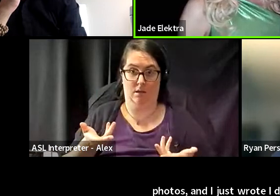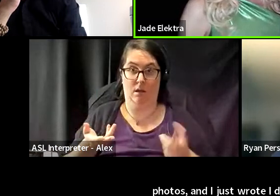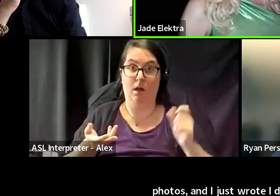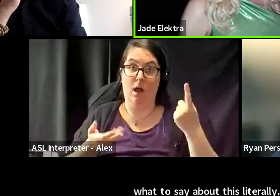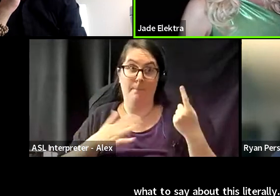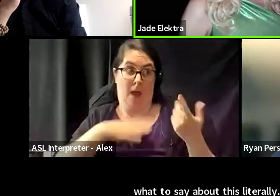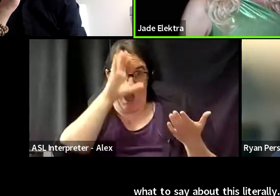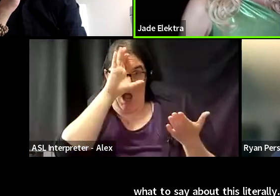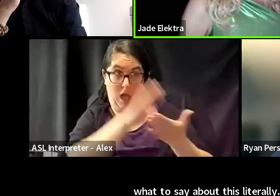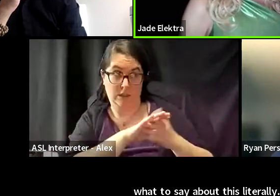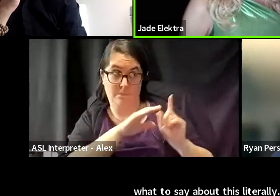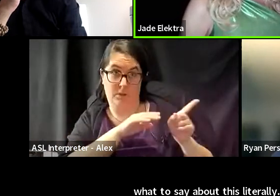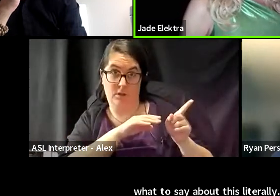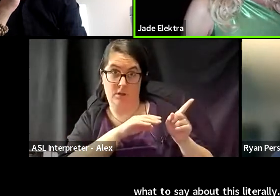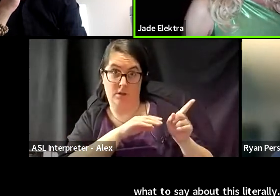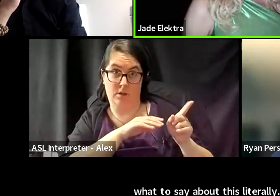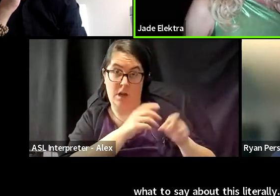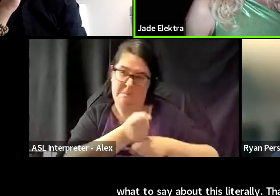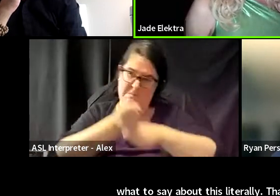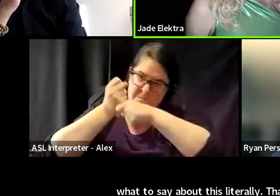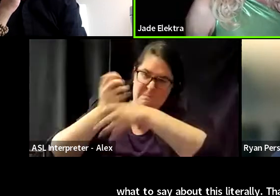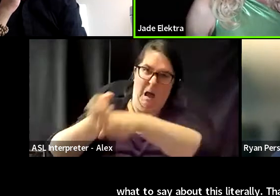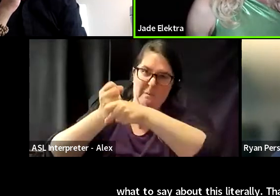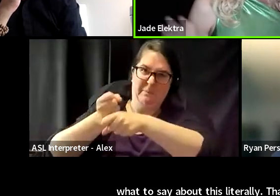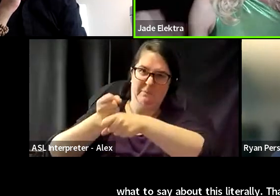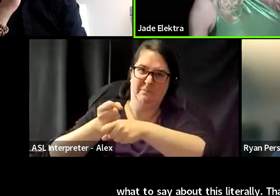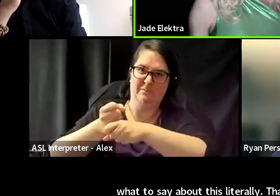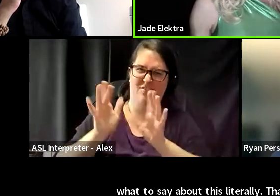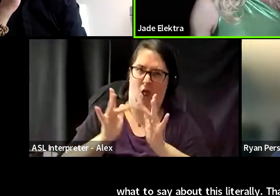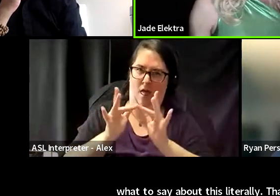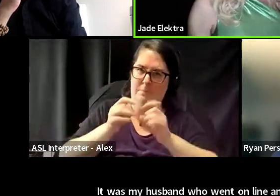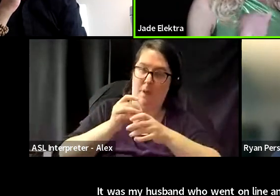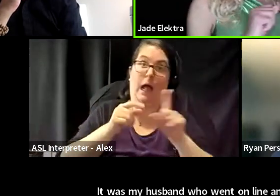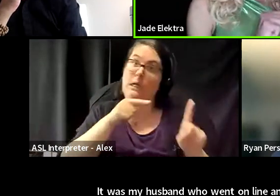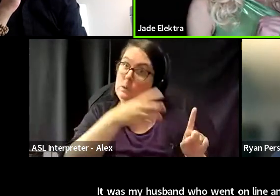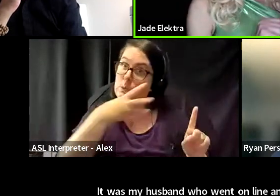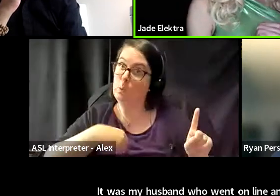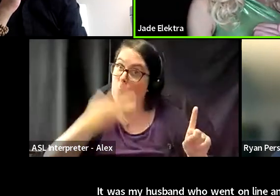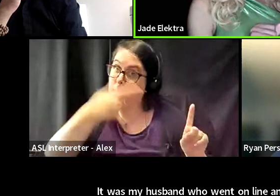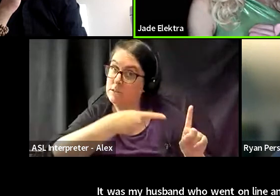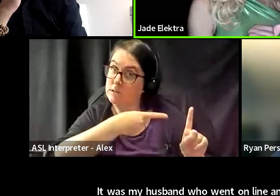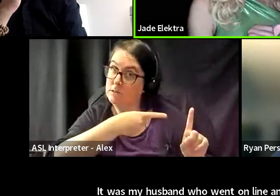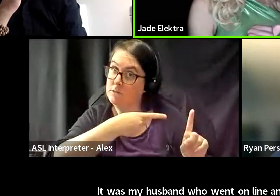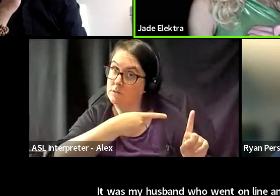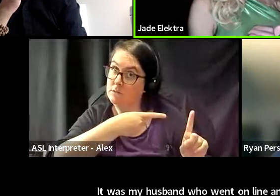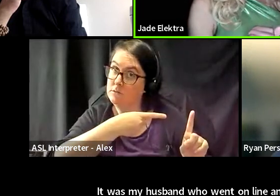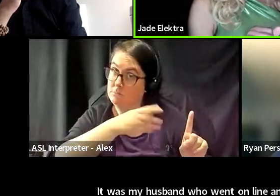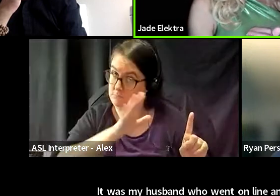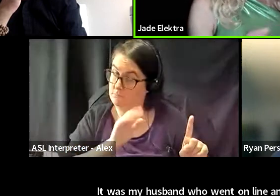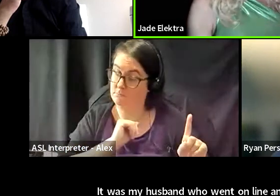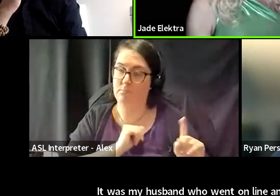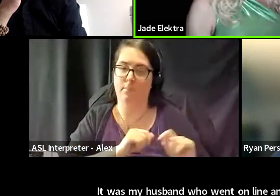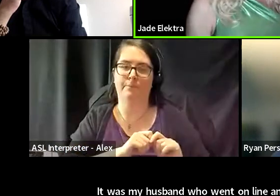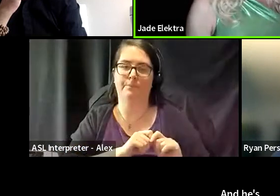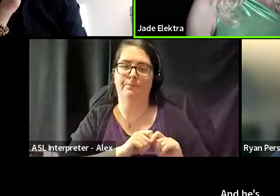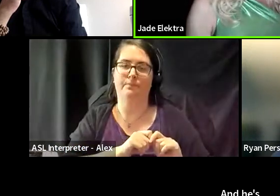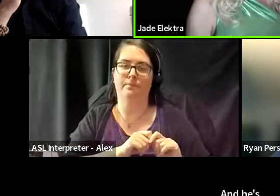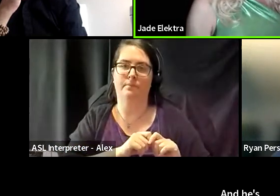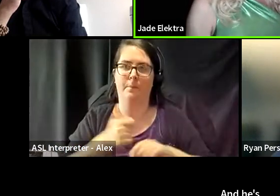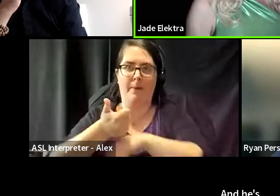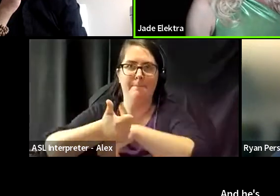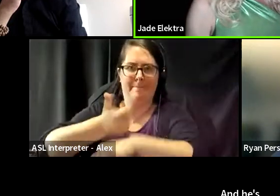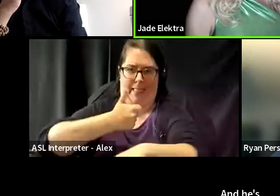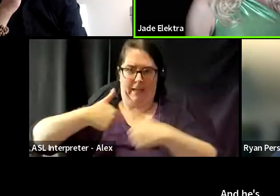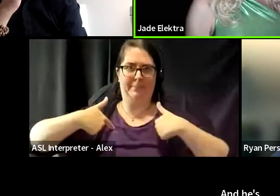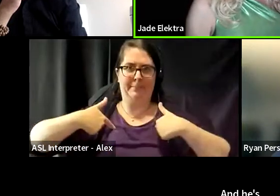who went online and read her a new one. And he's white. And, but I got blamed for